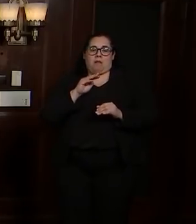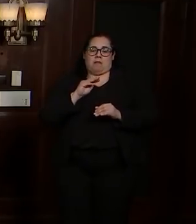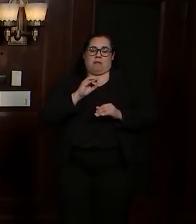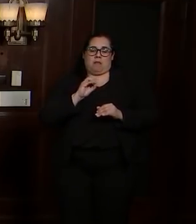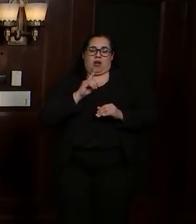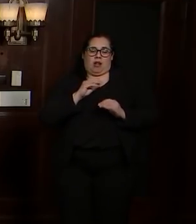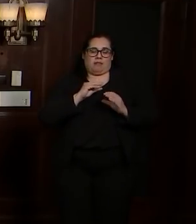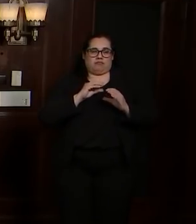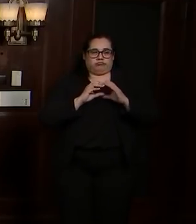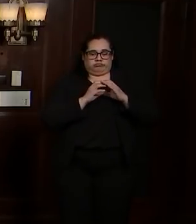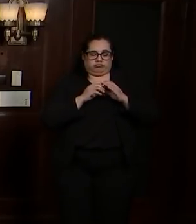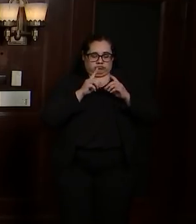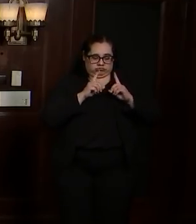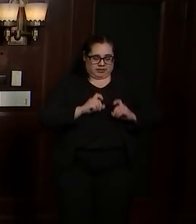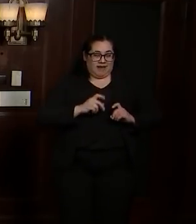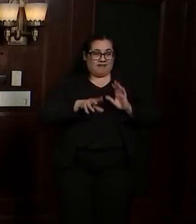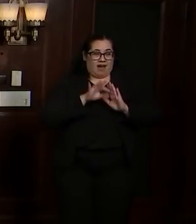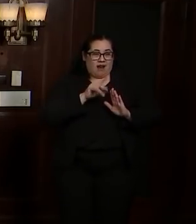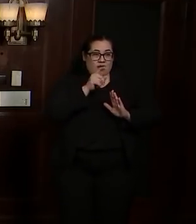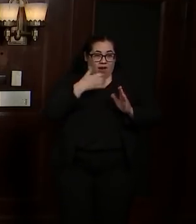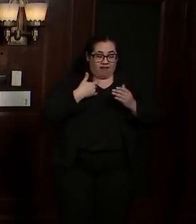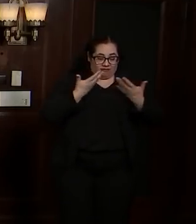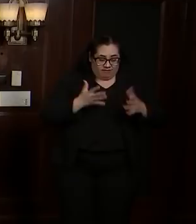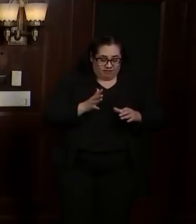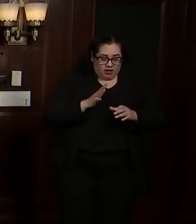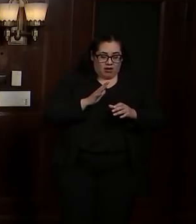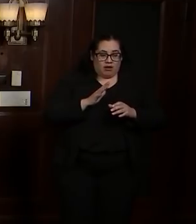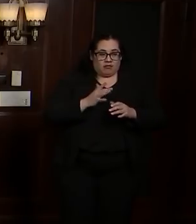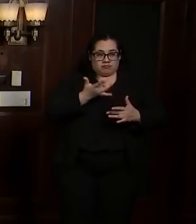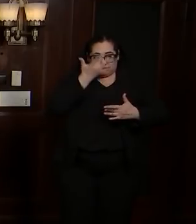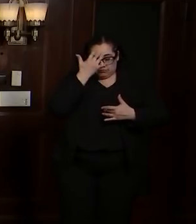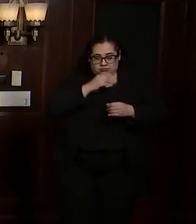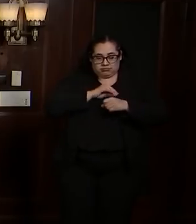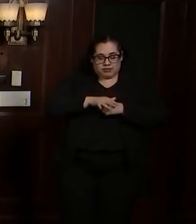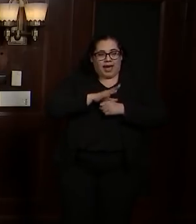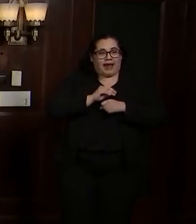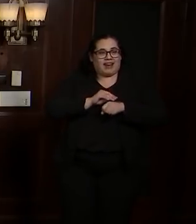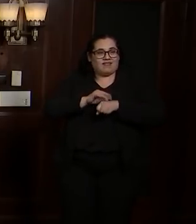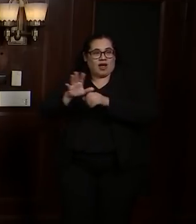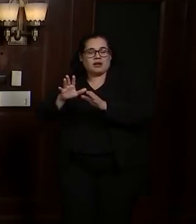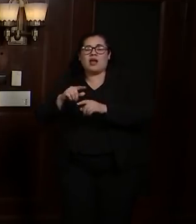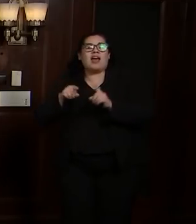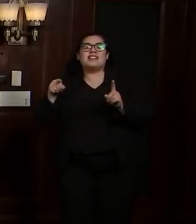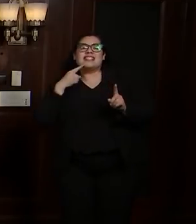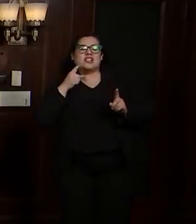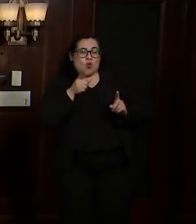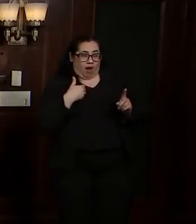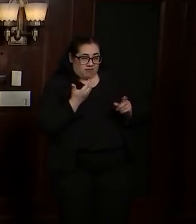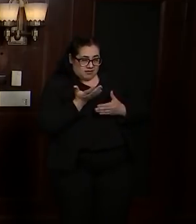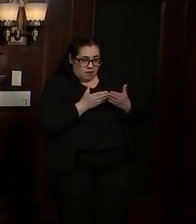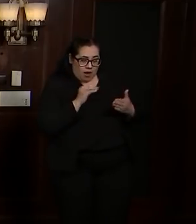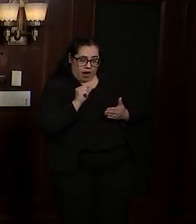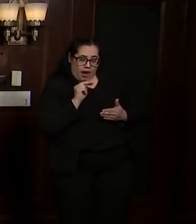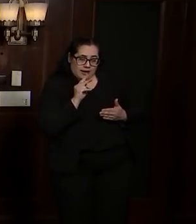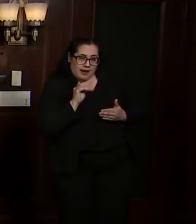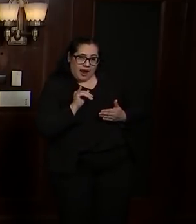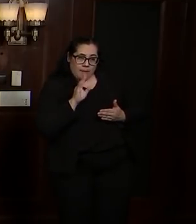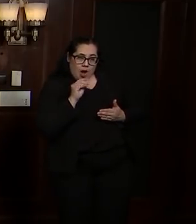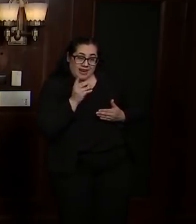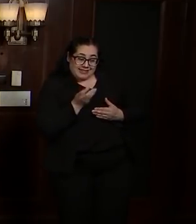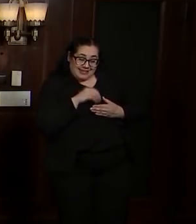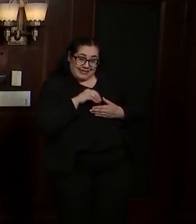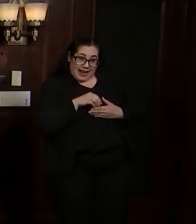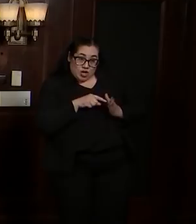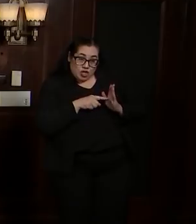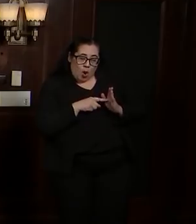to find out if you're positive and infectious. So the seroprevalence just says, do you have some antibodies inside of you that